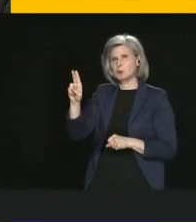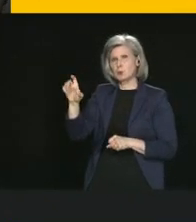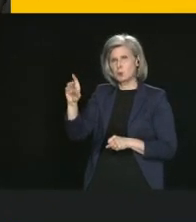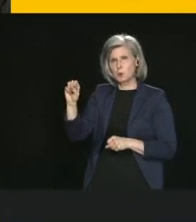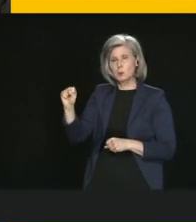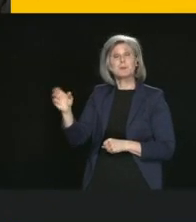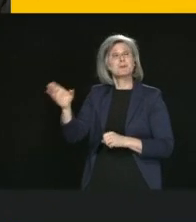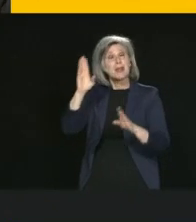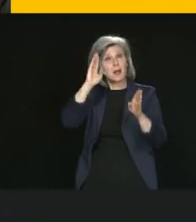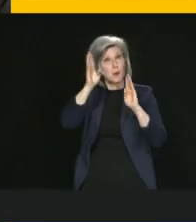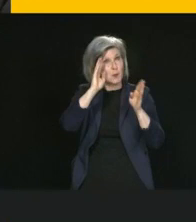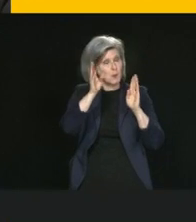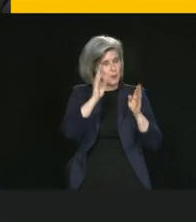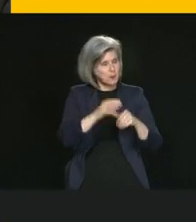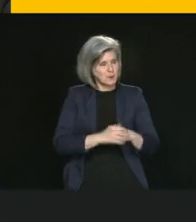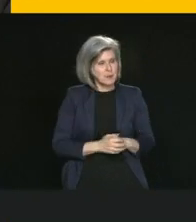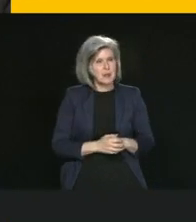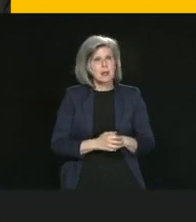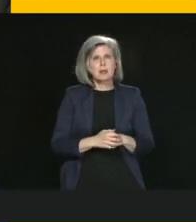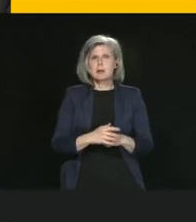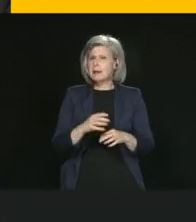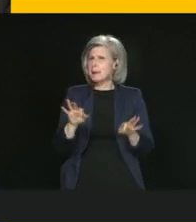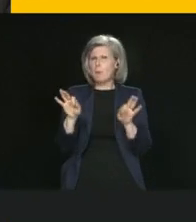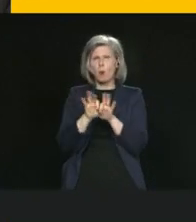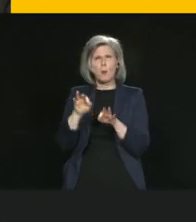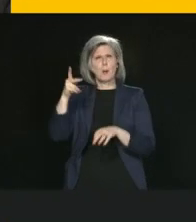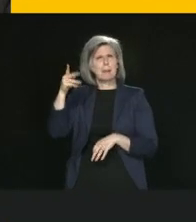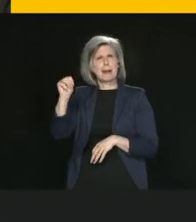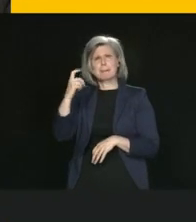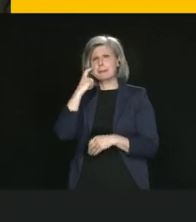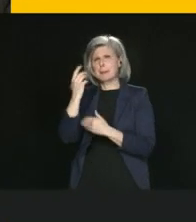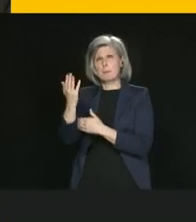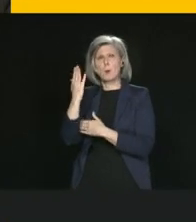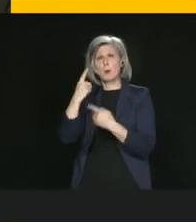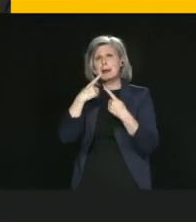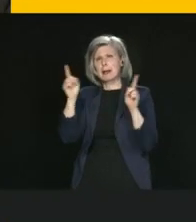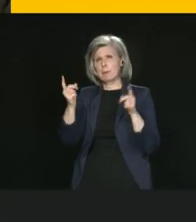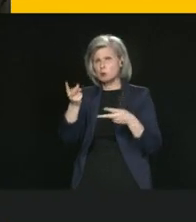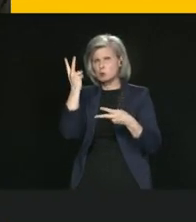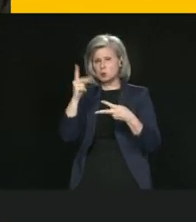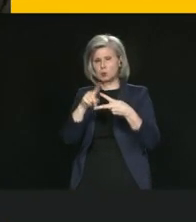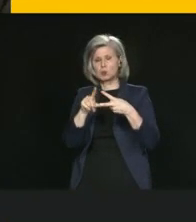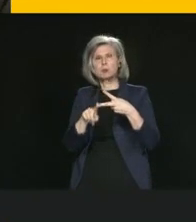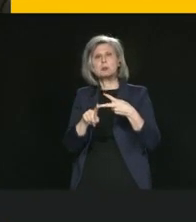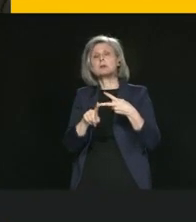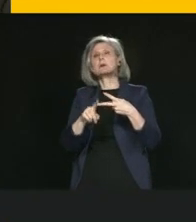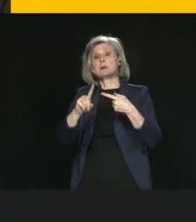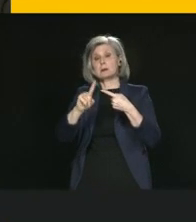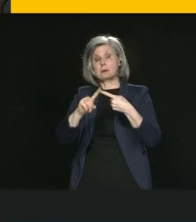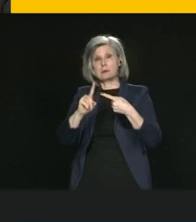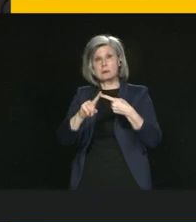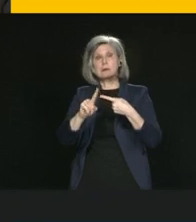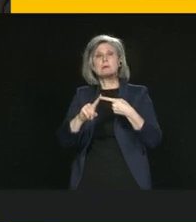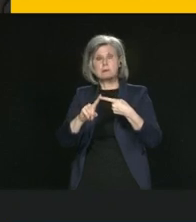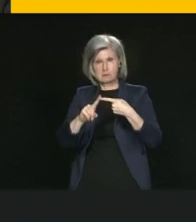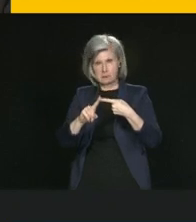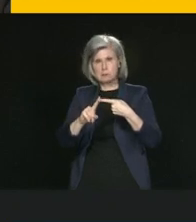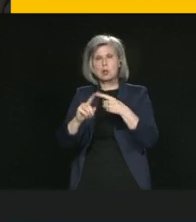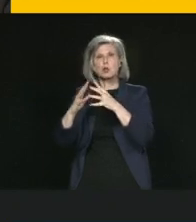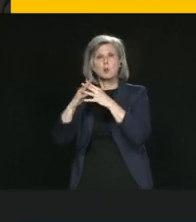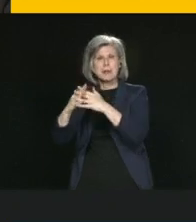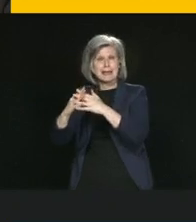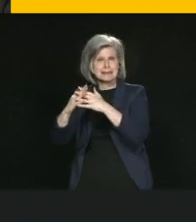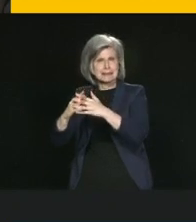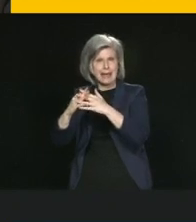this morning made by the Prime Minister. The first on the extension of our agreement with the United States on our shared